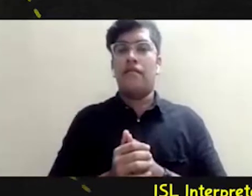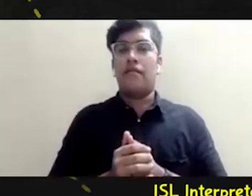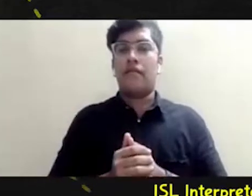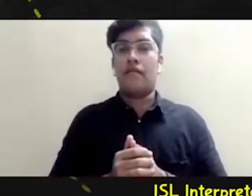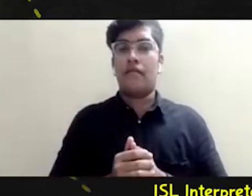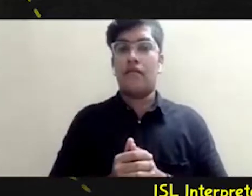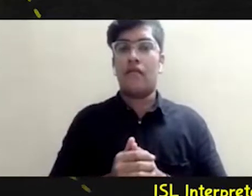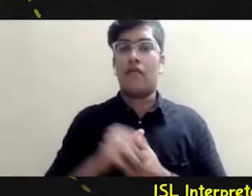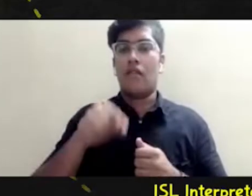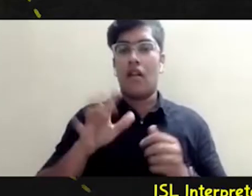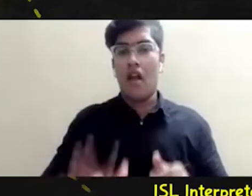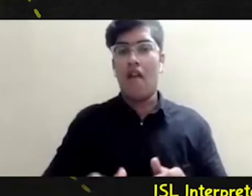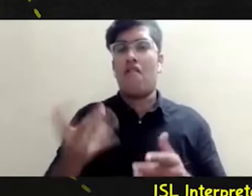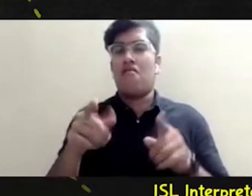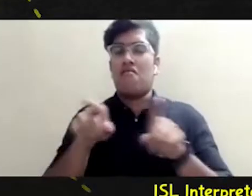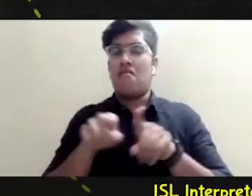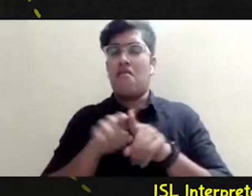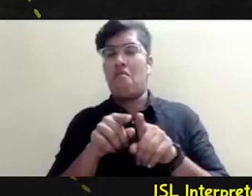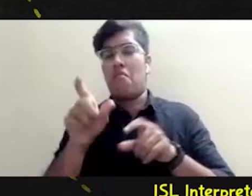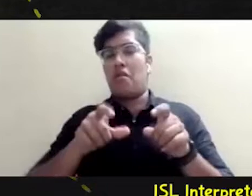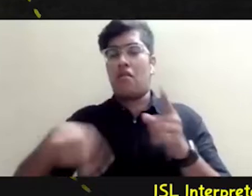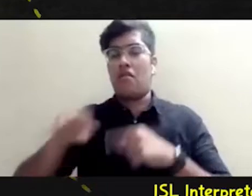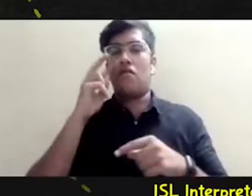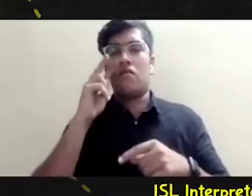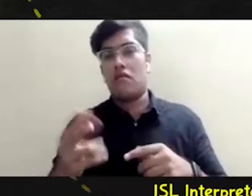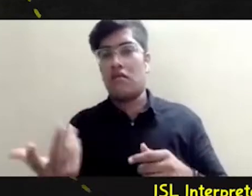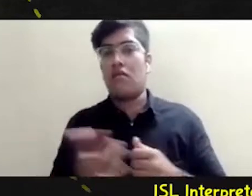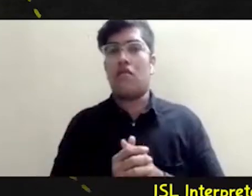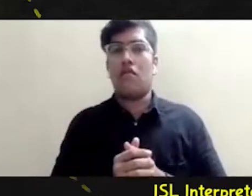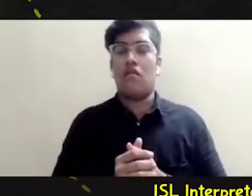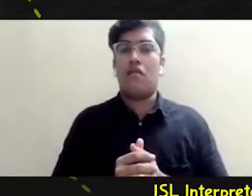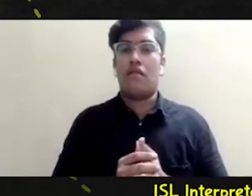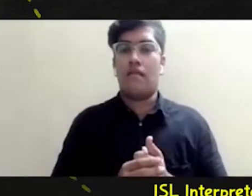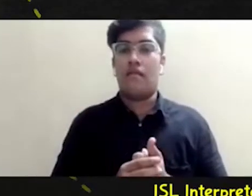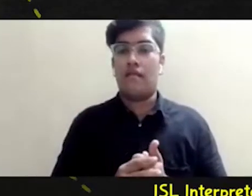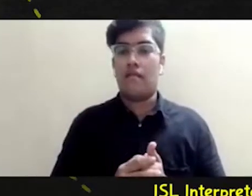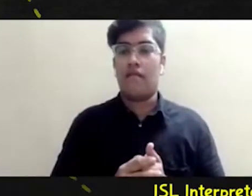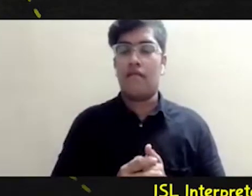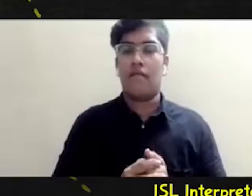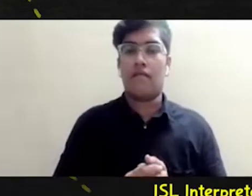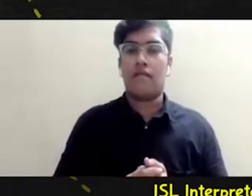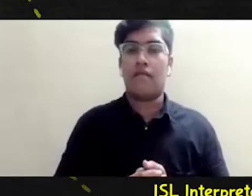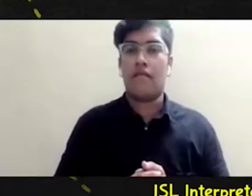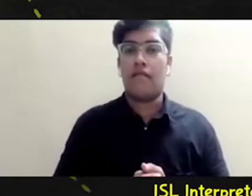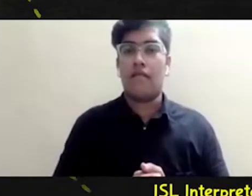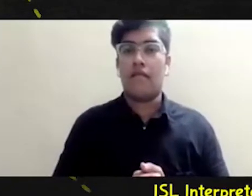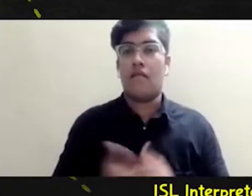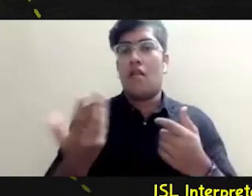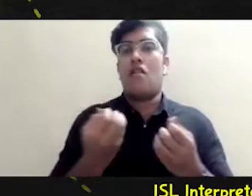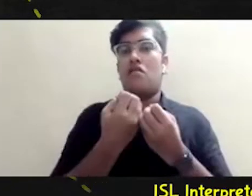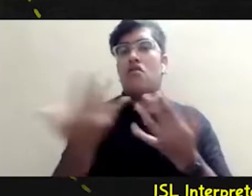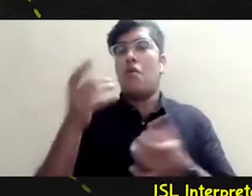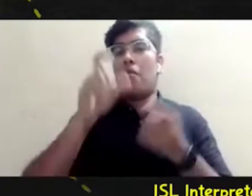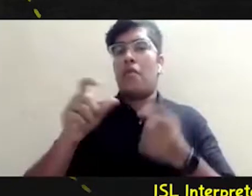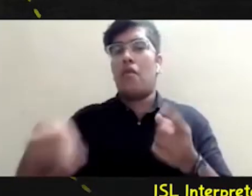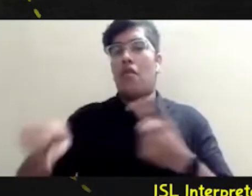might be a familiar scenario for you, right? At some point, we've all been scared of, someone at home finding out we have a lover,